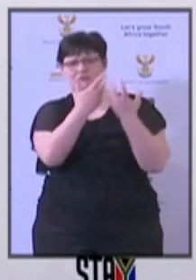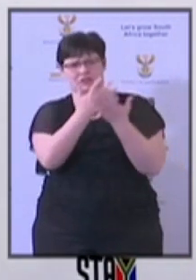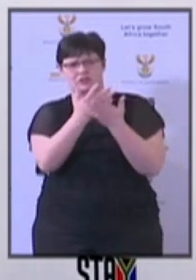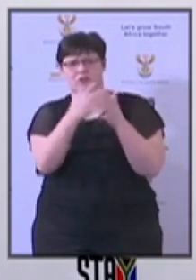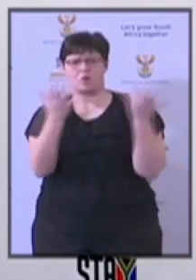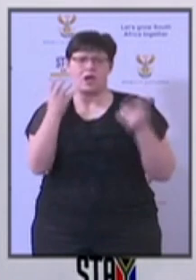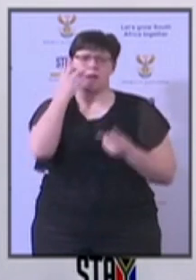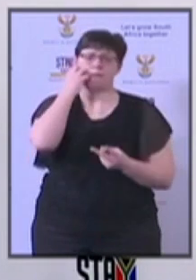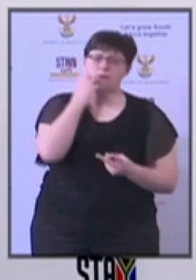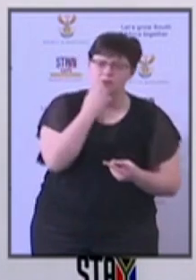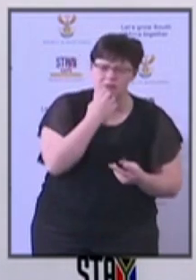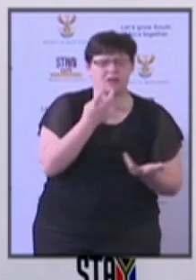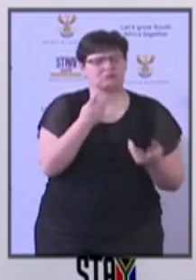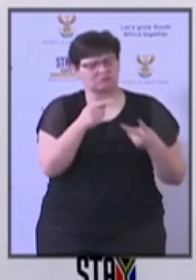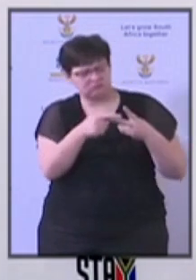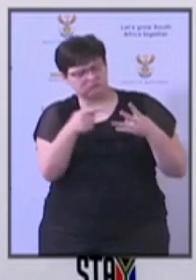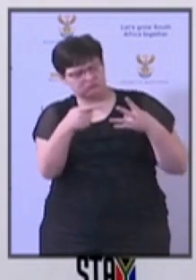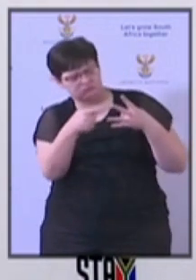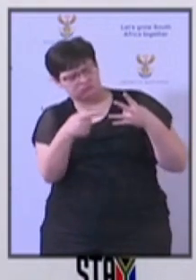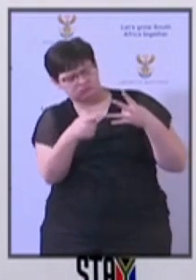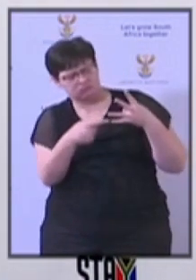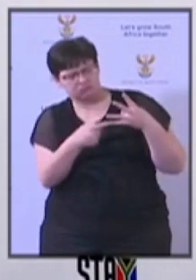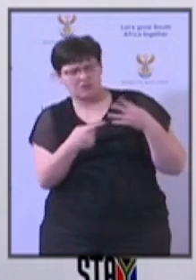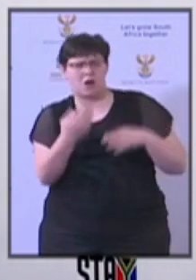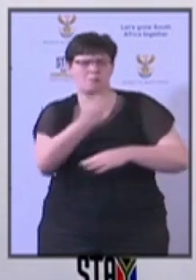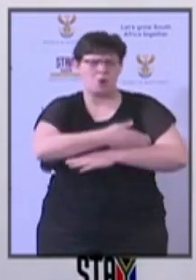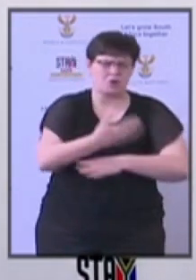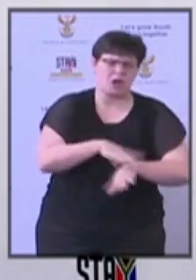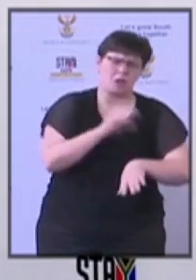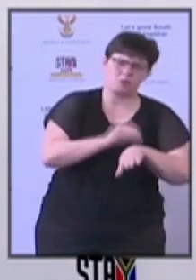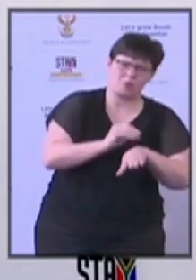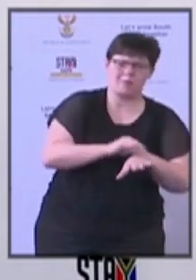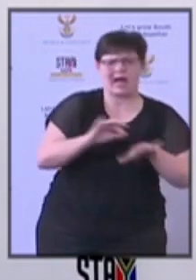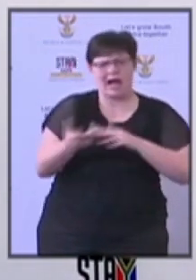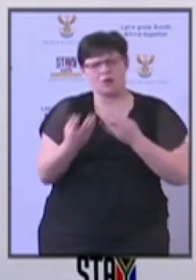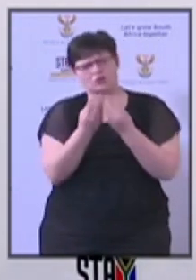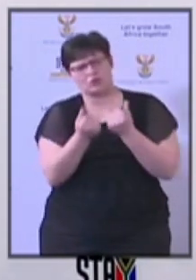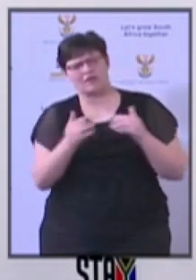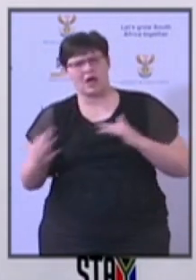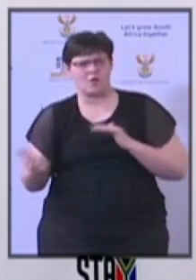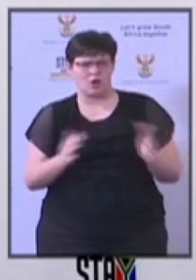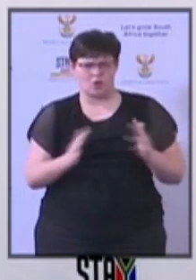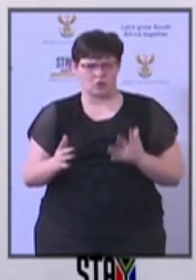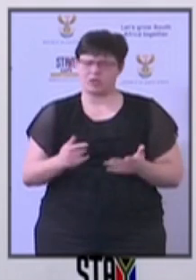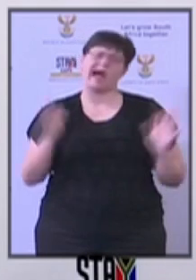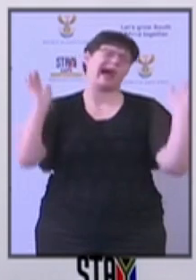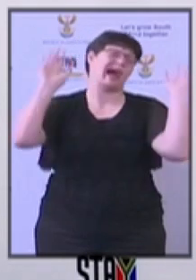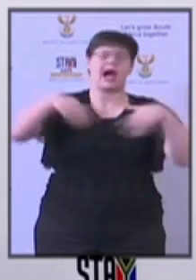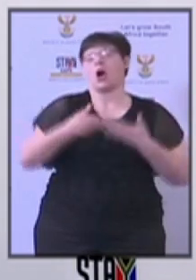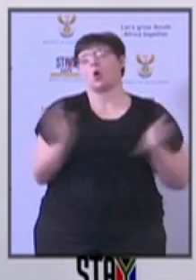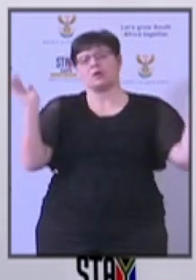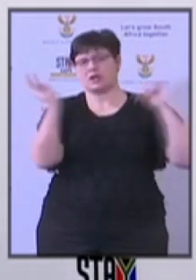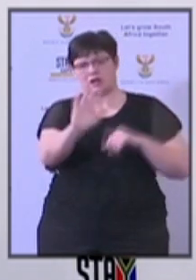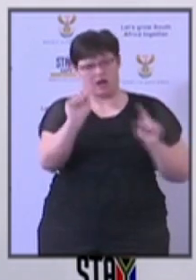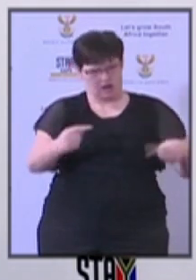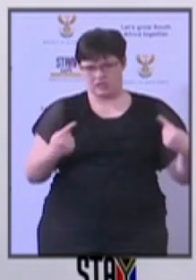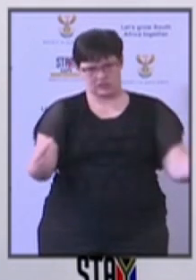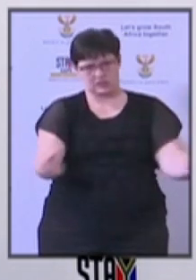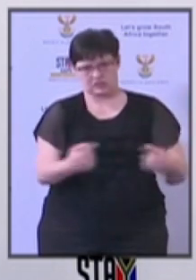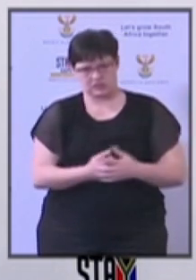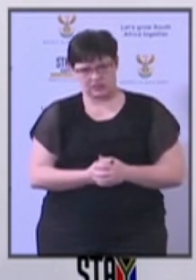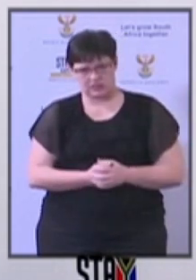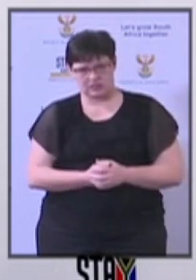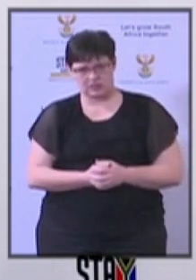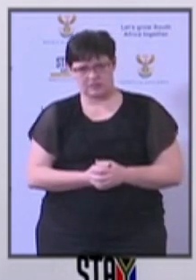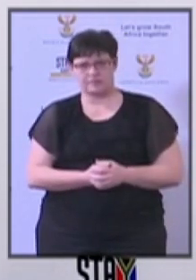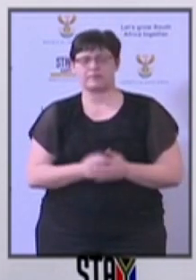Mozambique, discussing some of the problems at the borders and how we resolve them, rather than just saying we'll open all together.